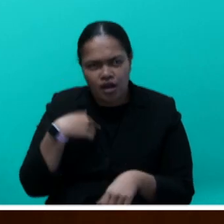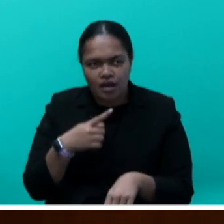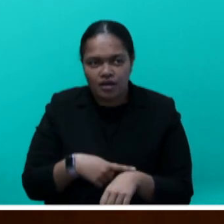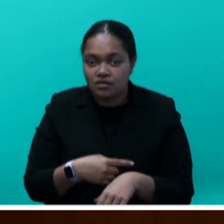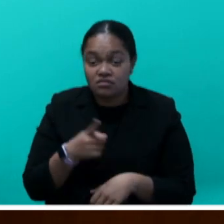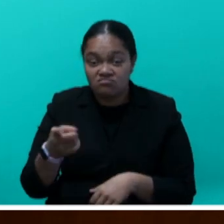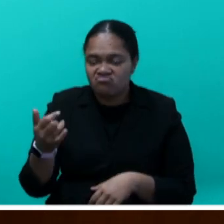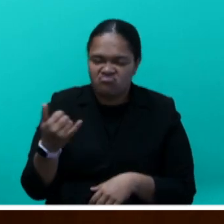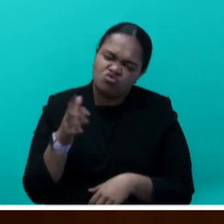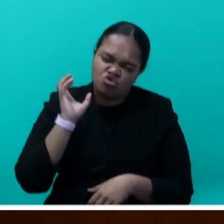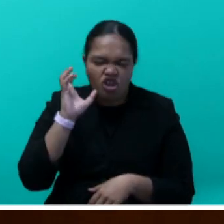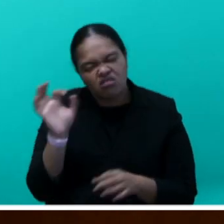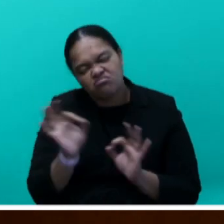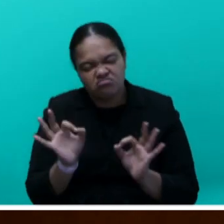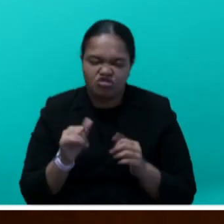me, no, there's no driver.